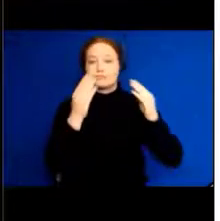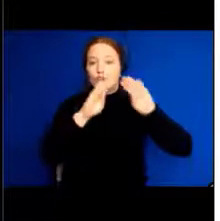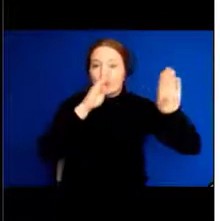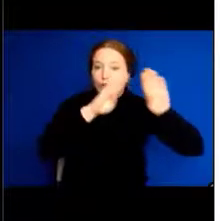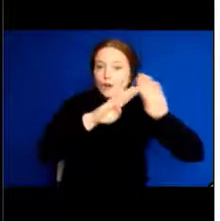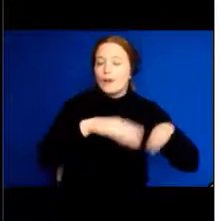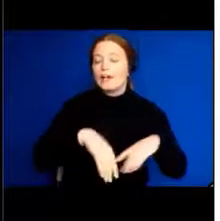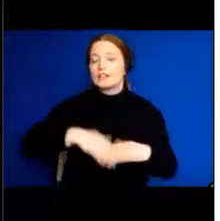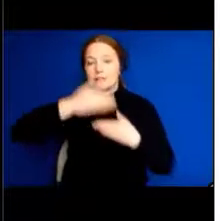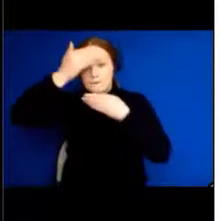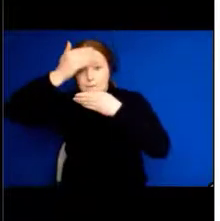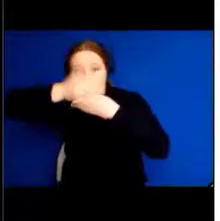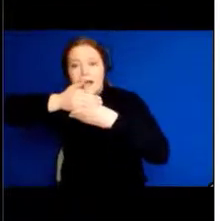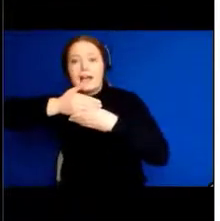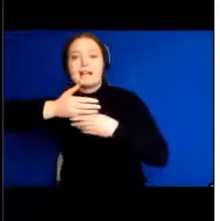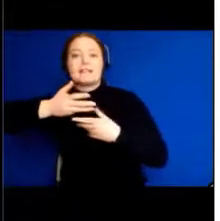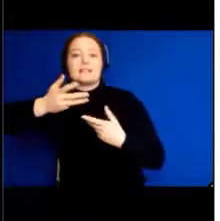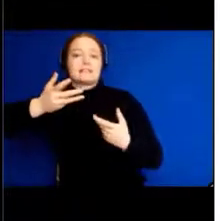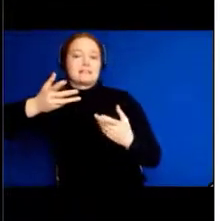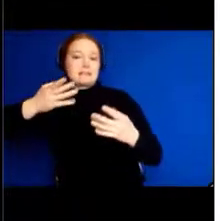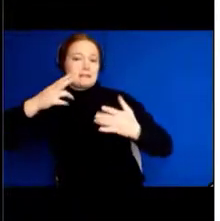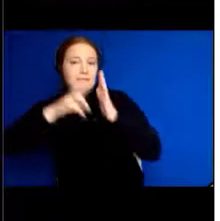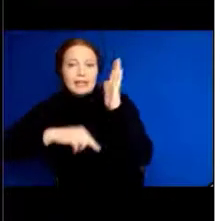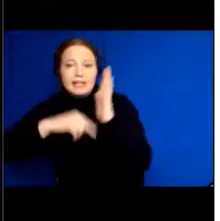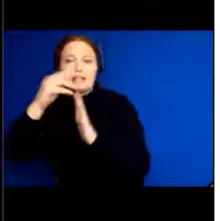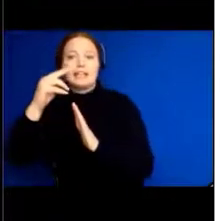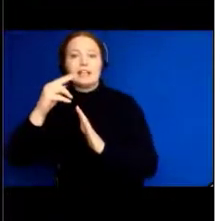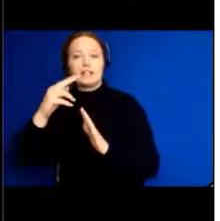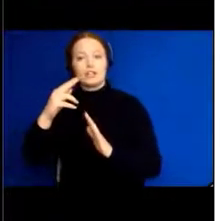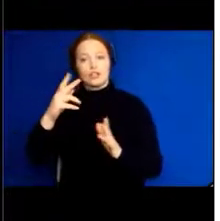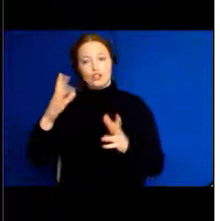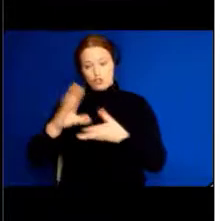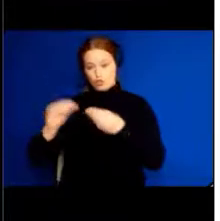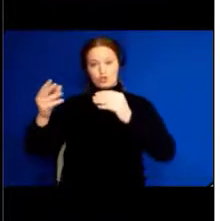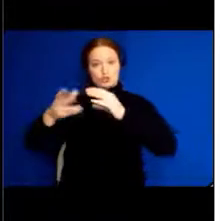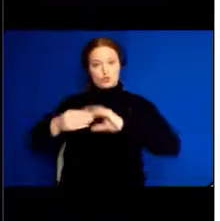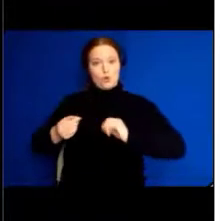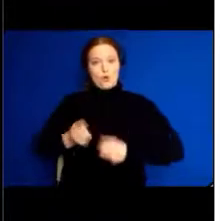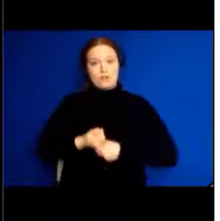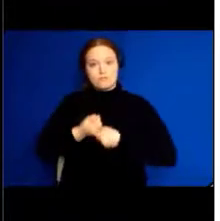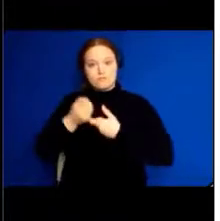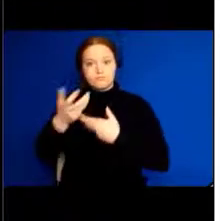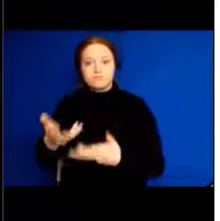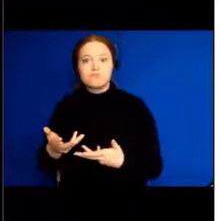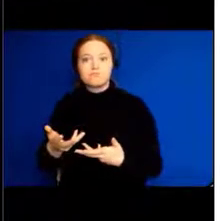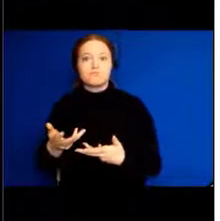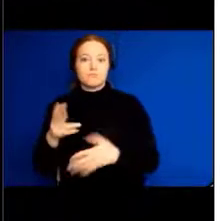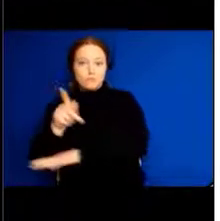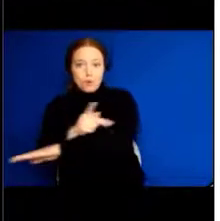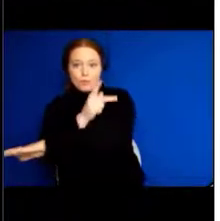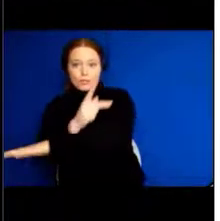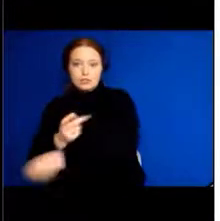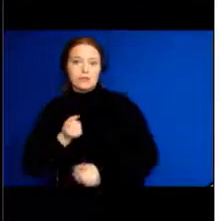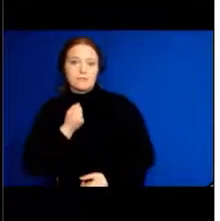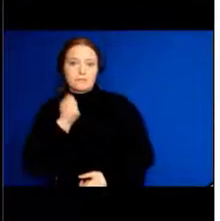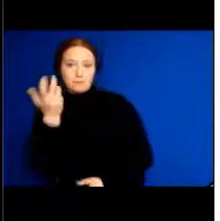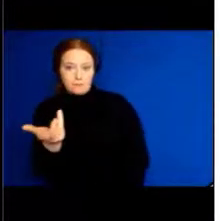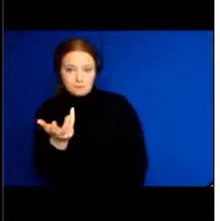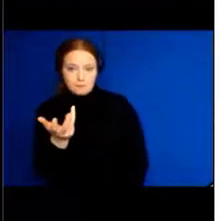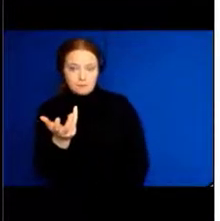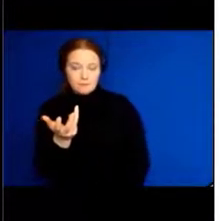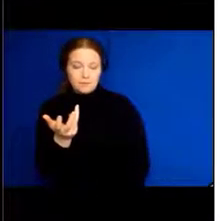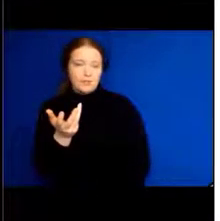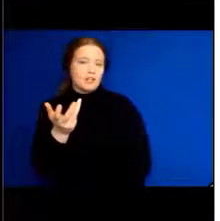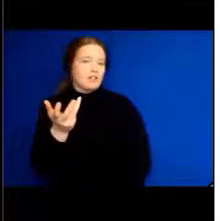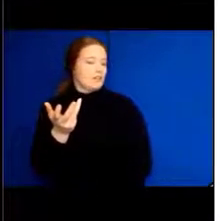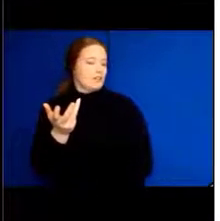storytelling, poetry, it just really opens the door for us to feel comfortable with not only